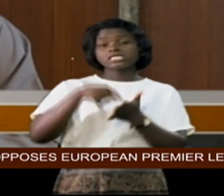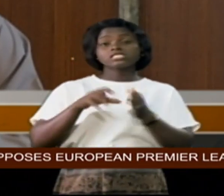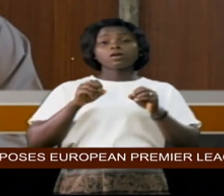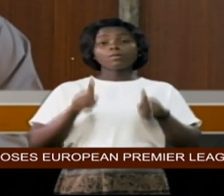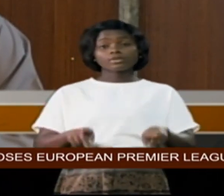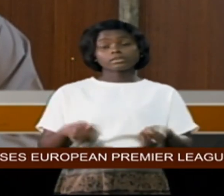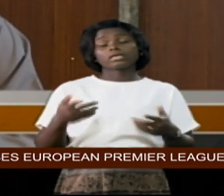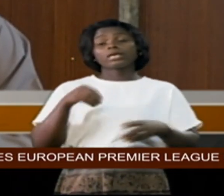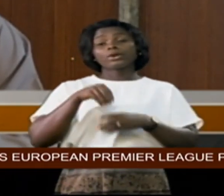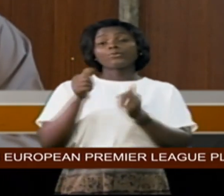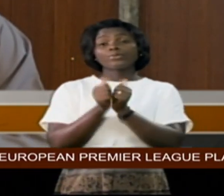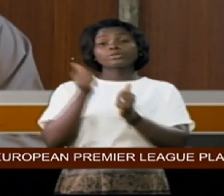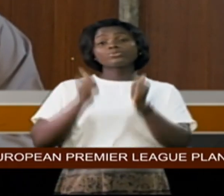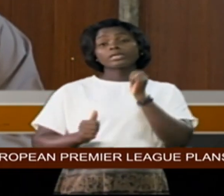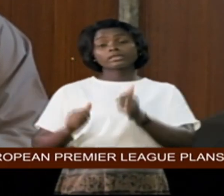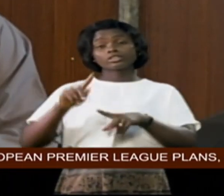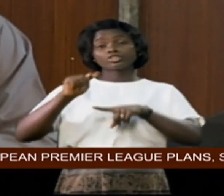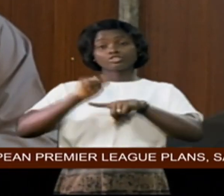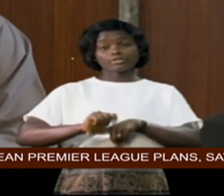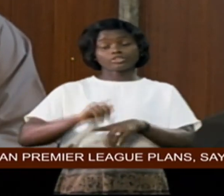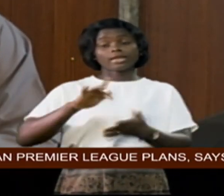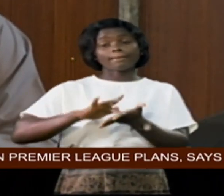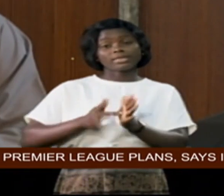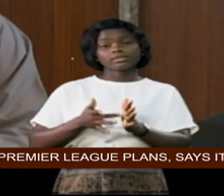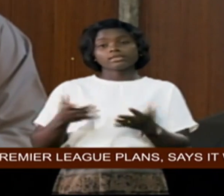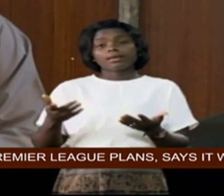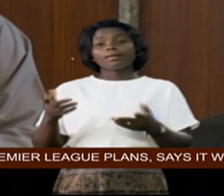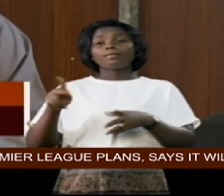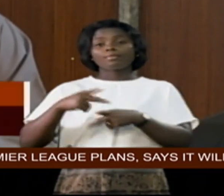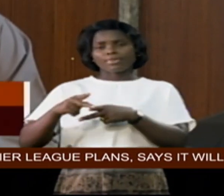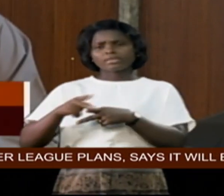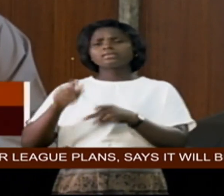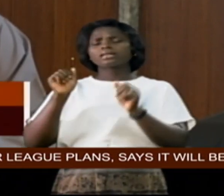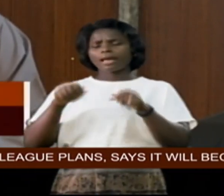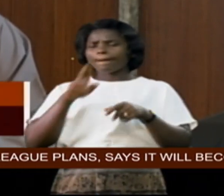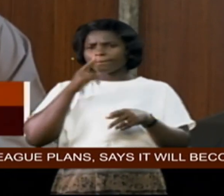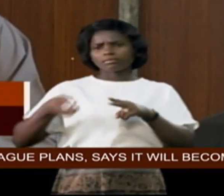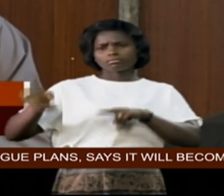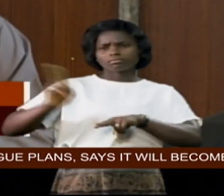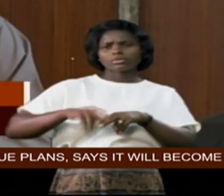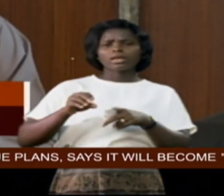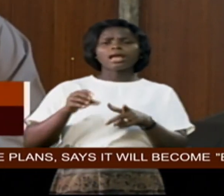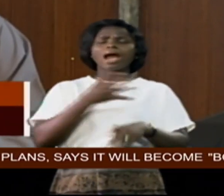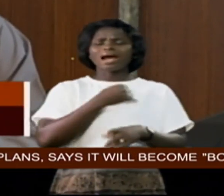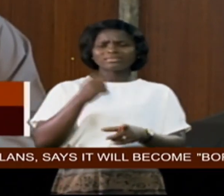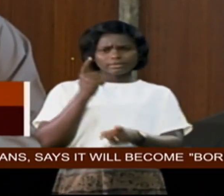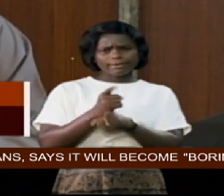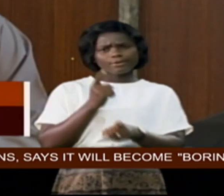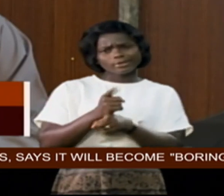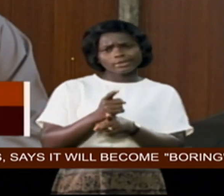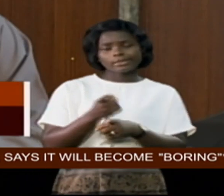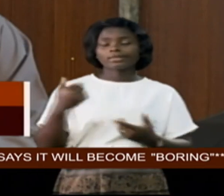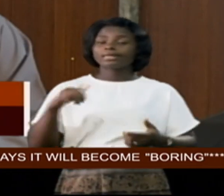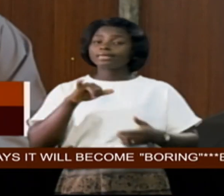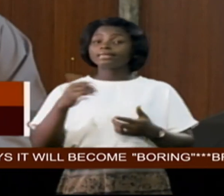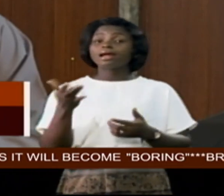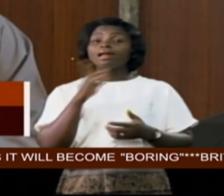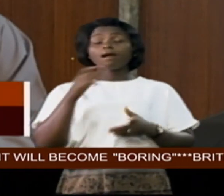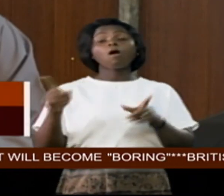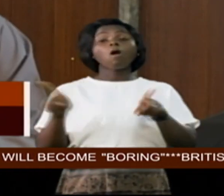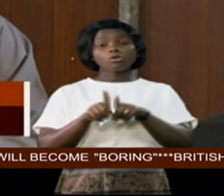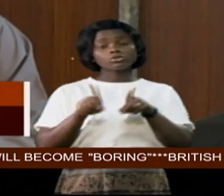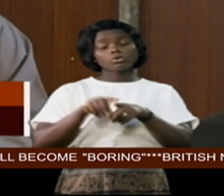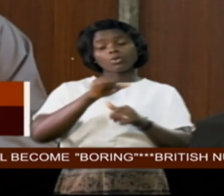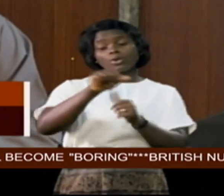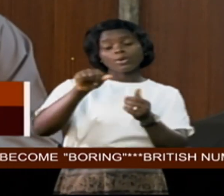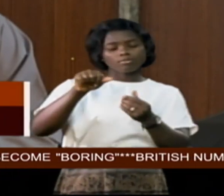medicine practice can be not only upscaled but also regulated, because there are also areas of malpractice there